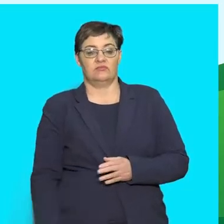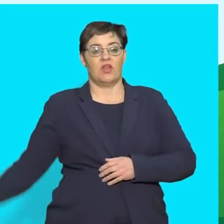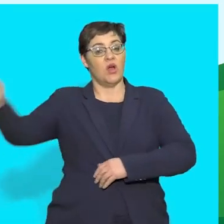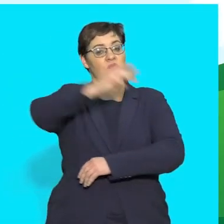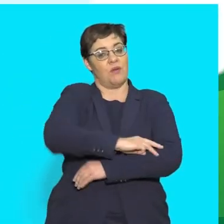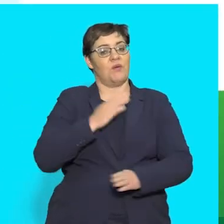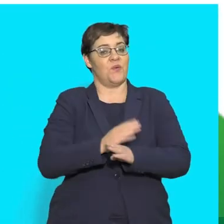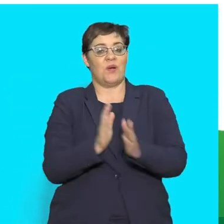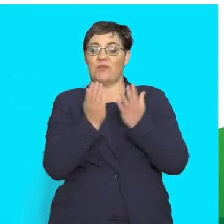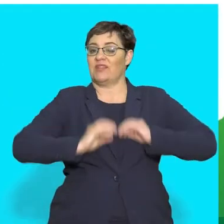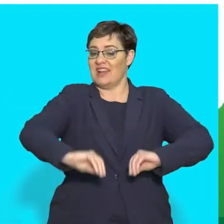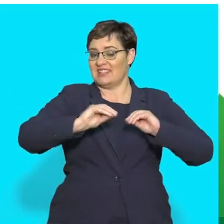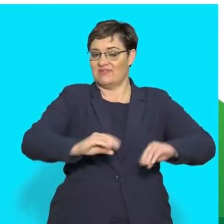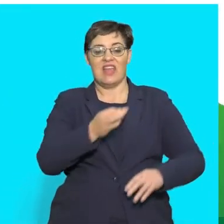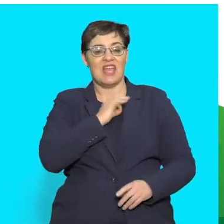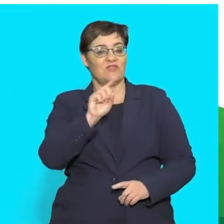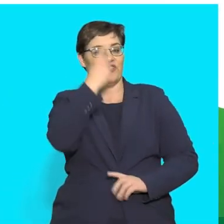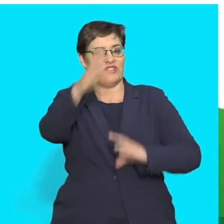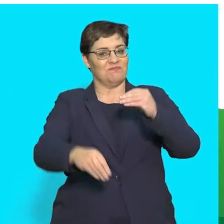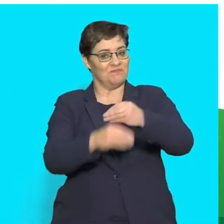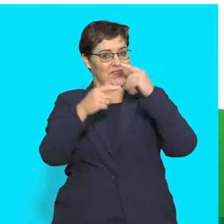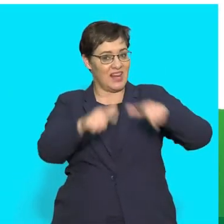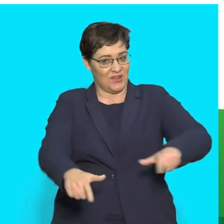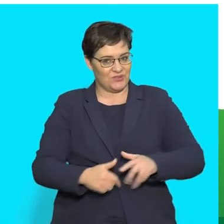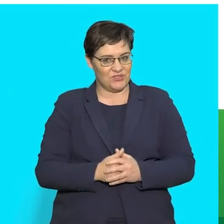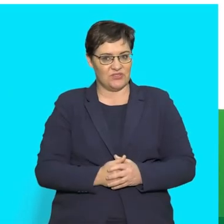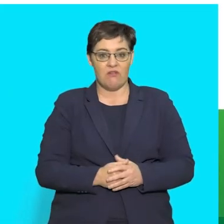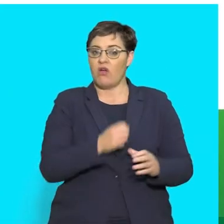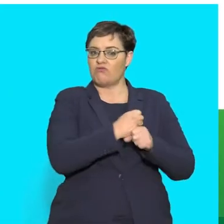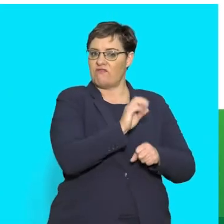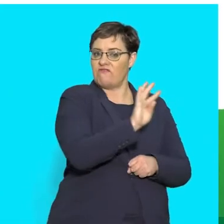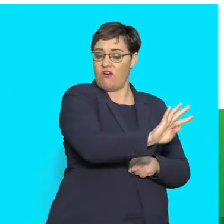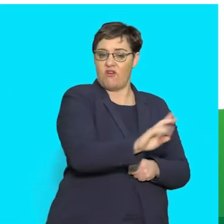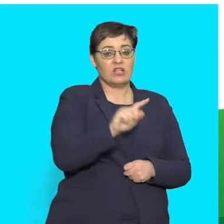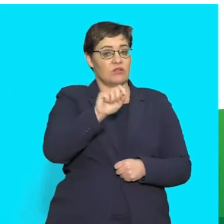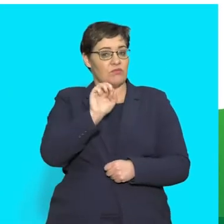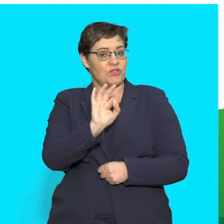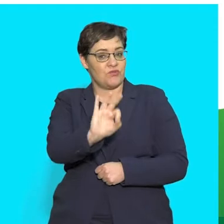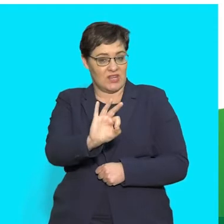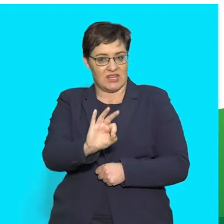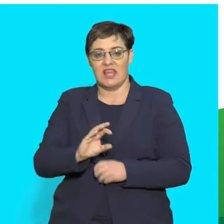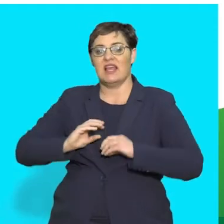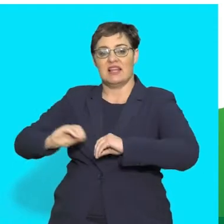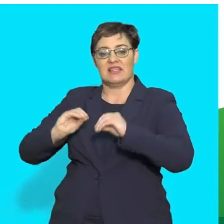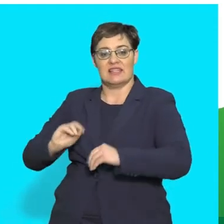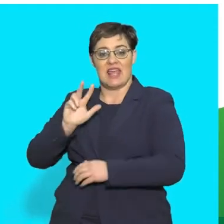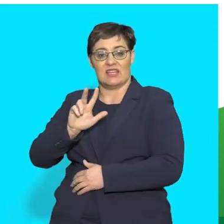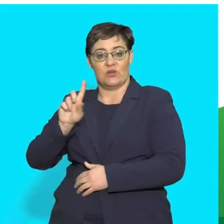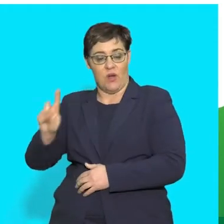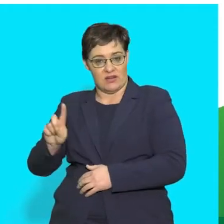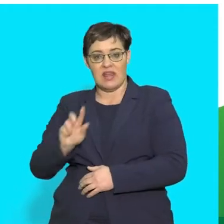This is a Rainbow Workbook lesson for English First Additional Language, Grade 4, Term 3, Lessons